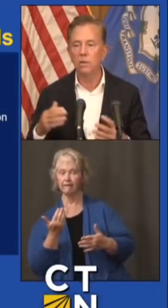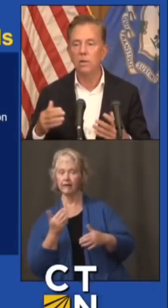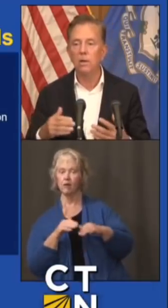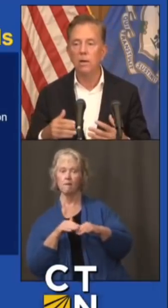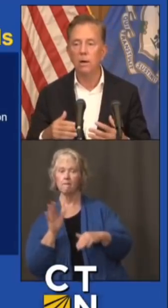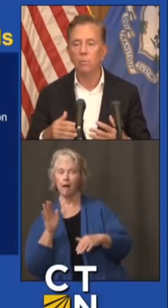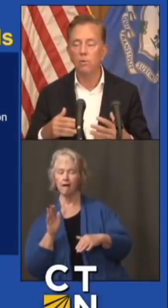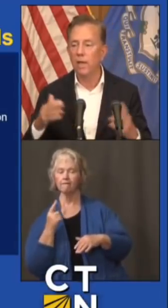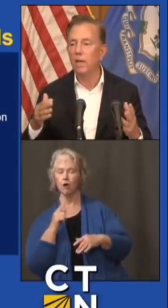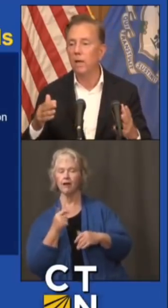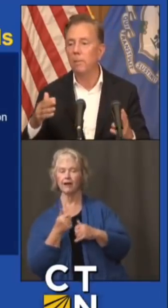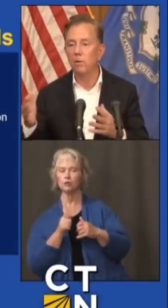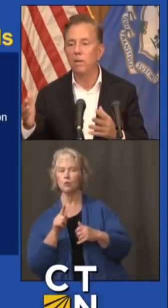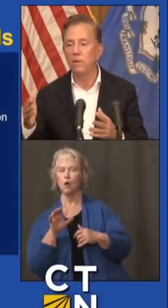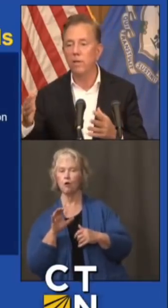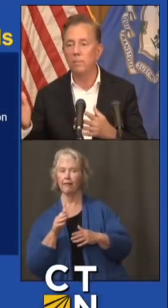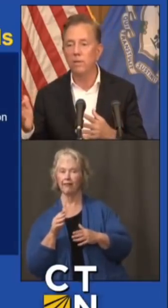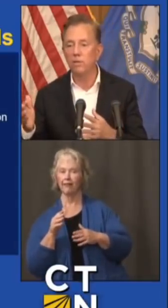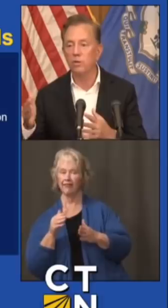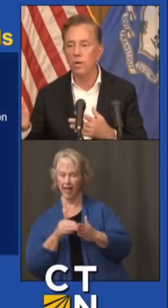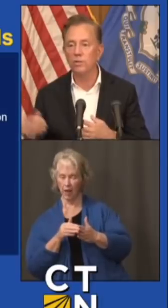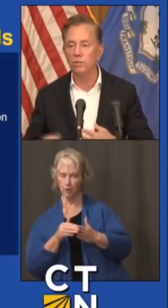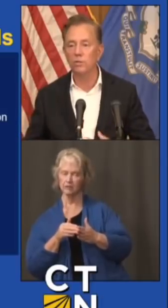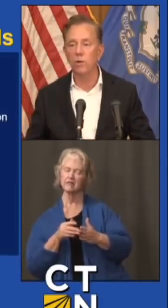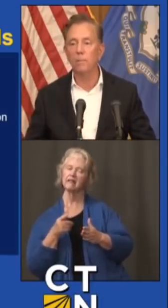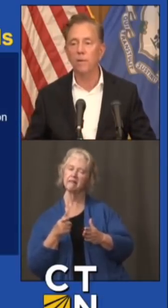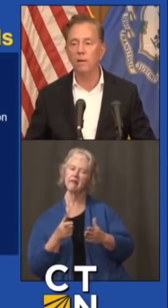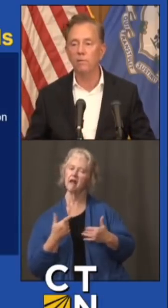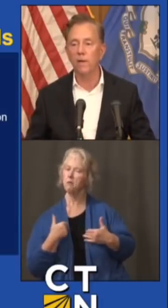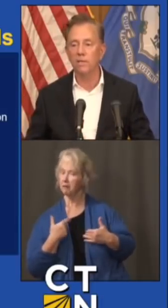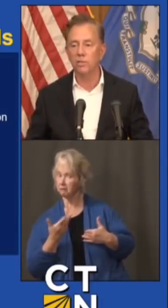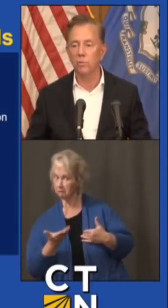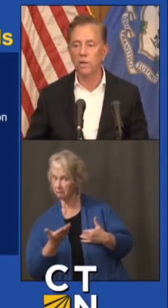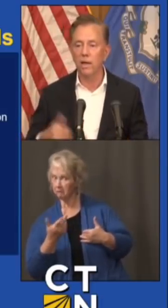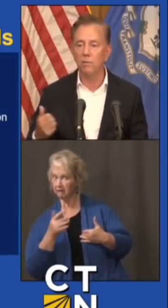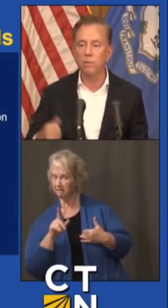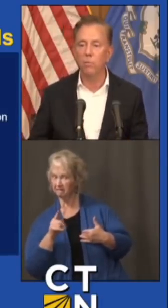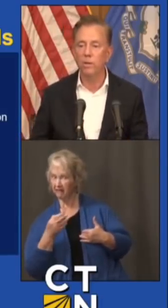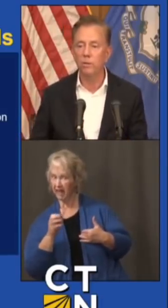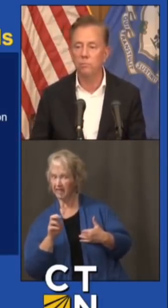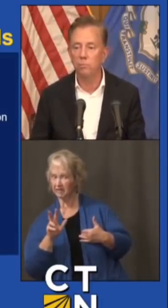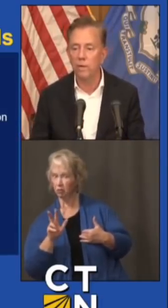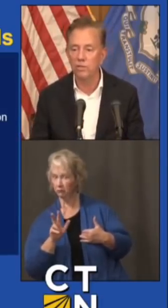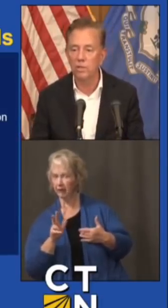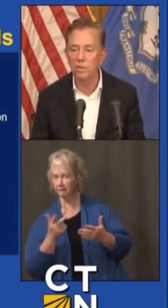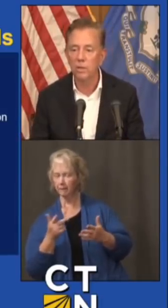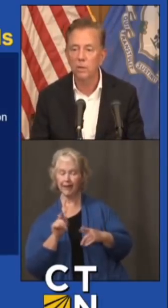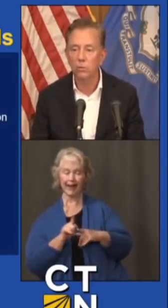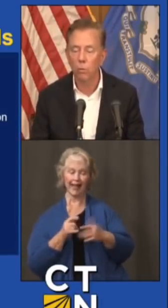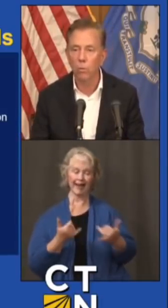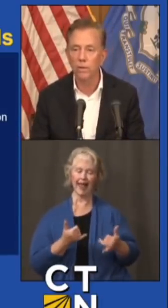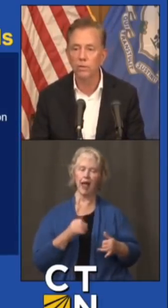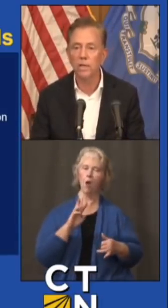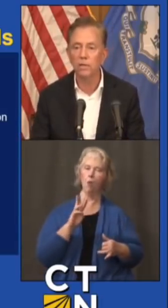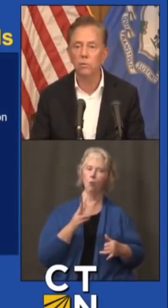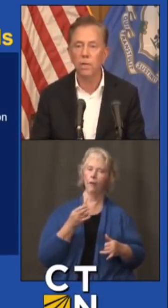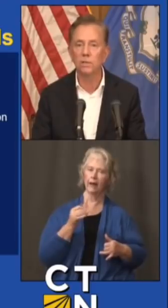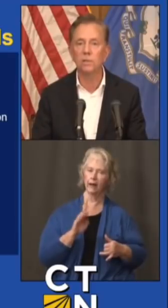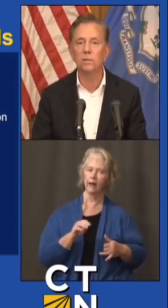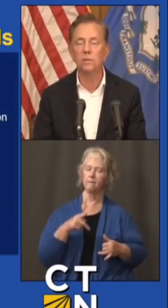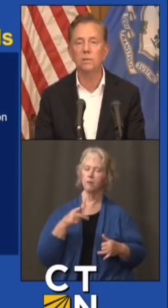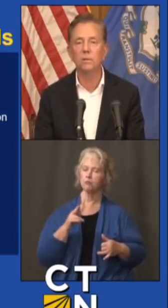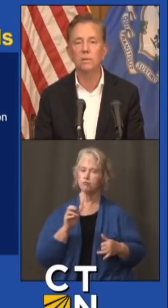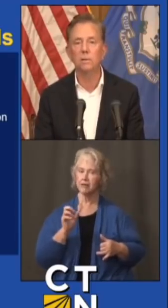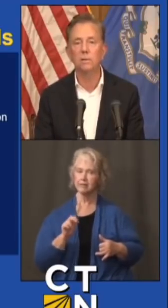100,000, we're thinking about giving them the discretion to opt out of phase 3. That would be Wyndham, Preston, Norwich, and New